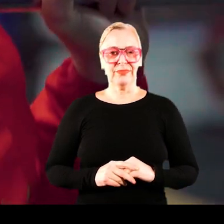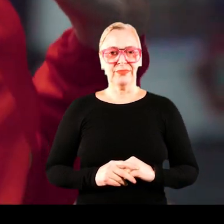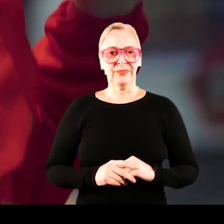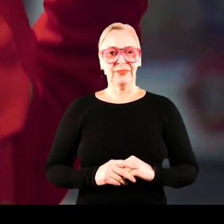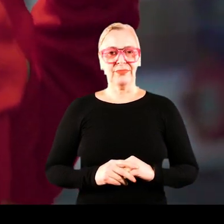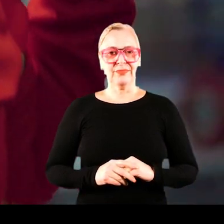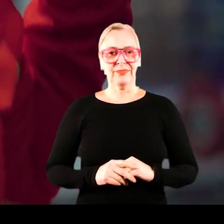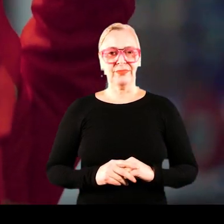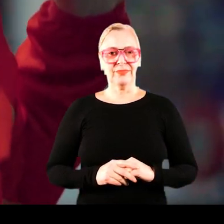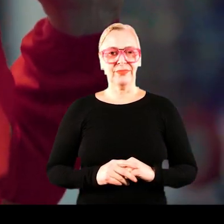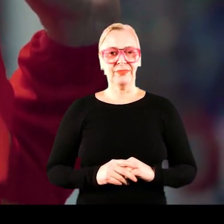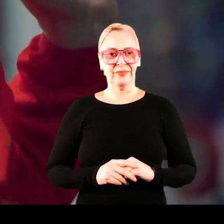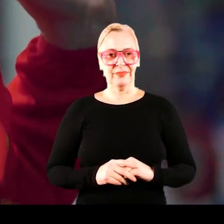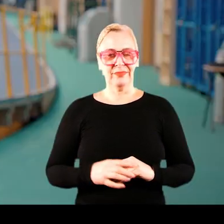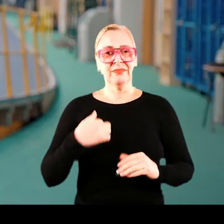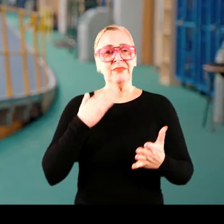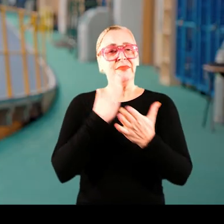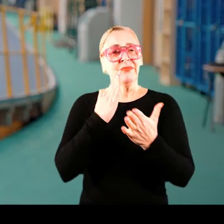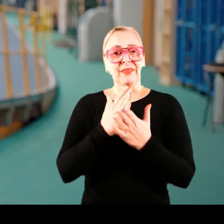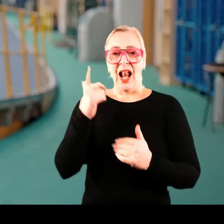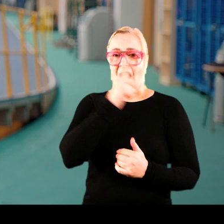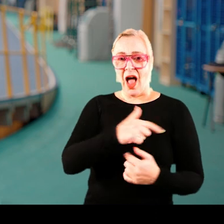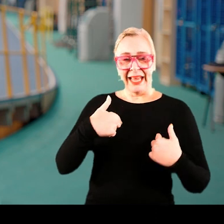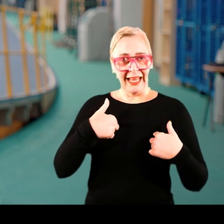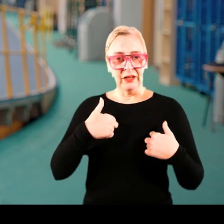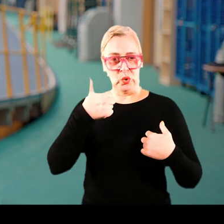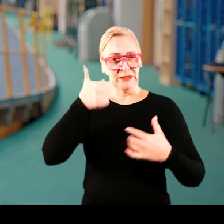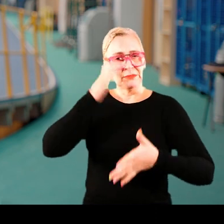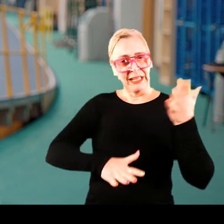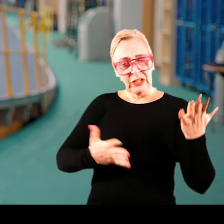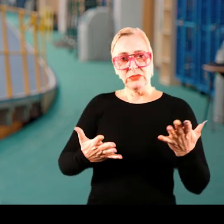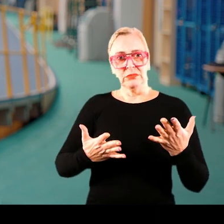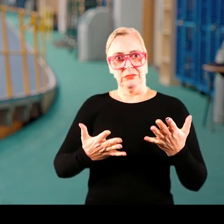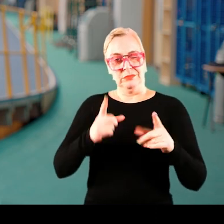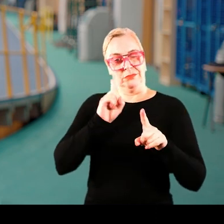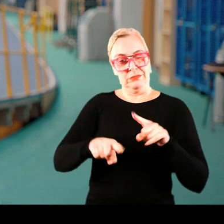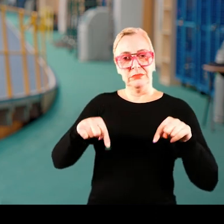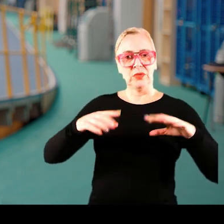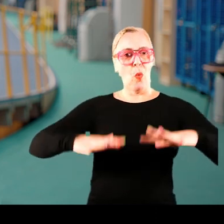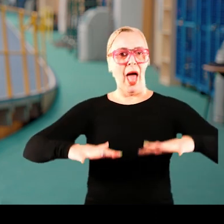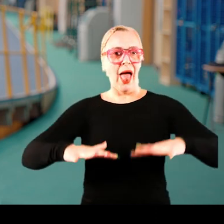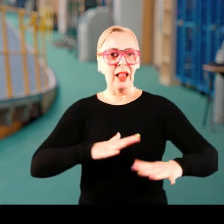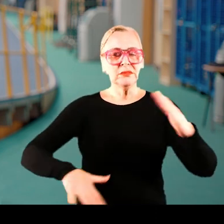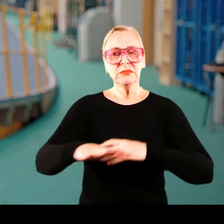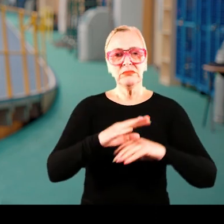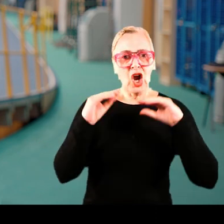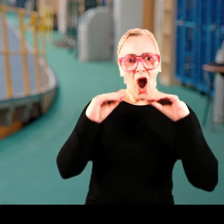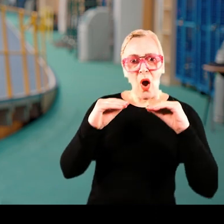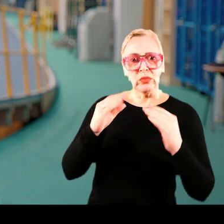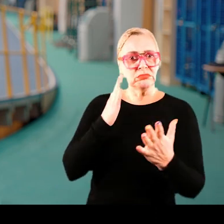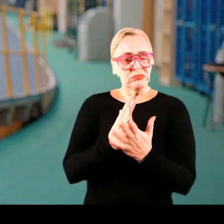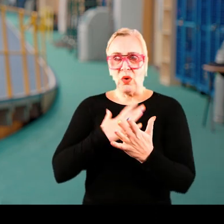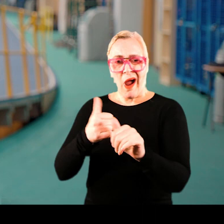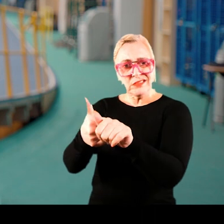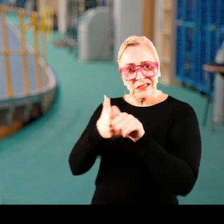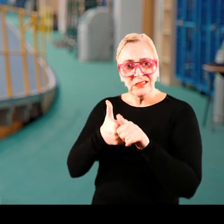mewn. I have been really fortunate, particularly in Wales, where I've had coaches that are really keen to embrace where